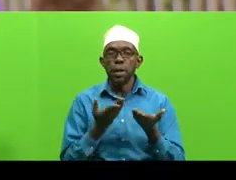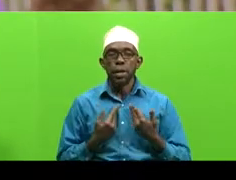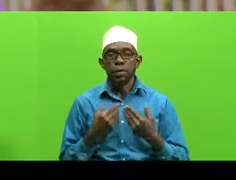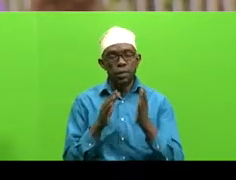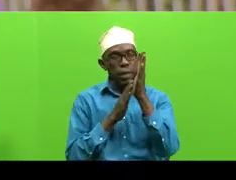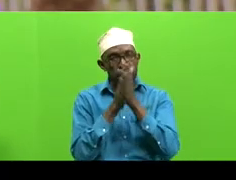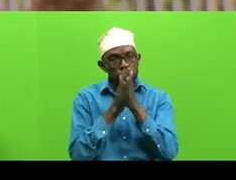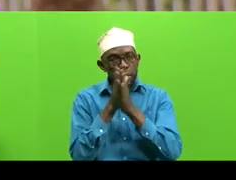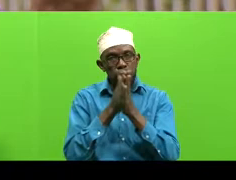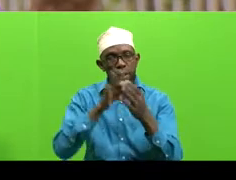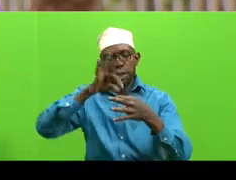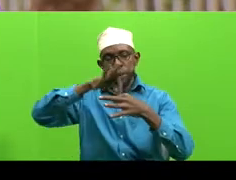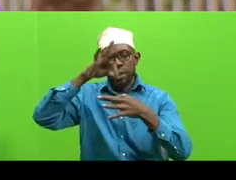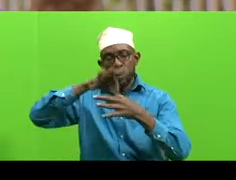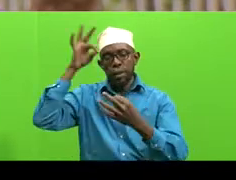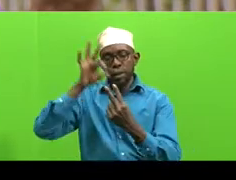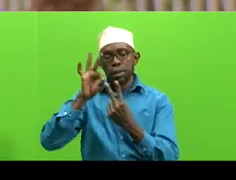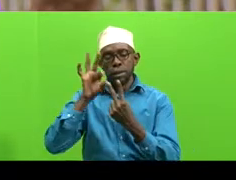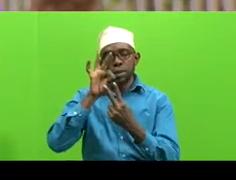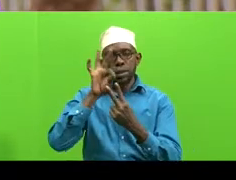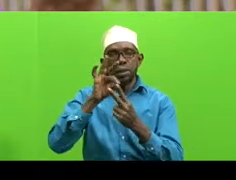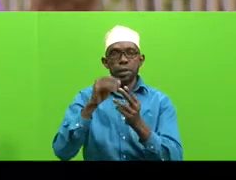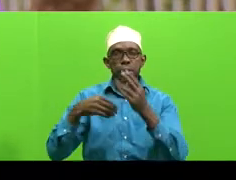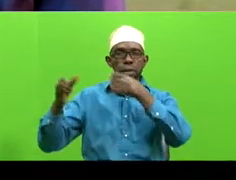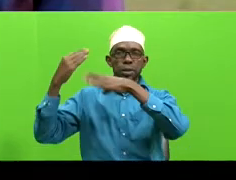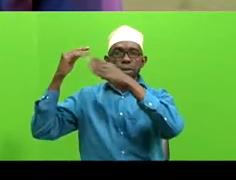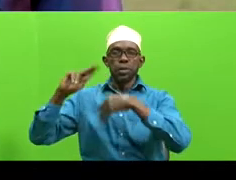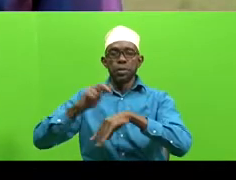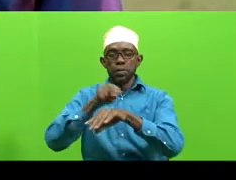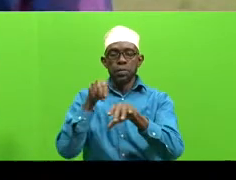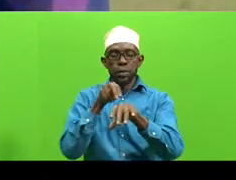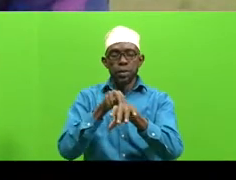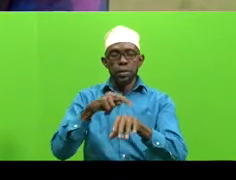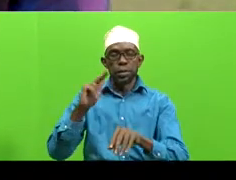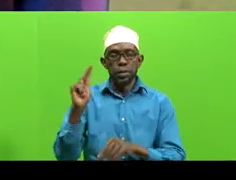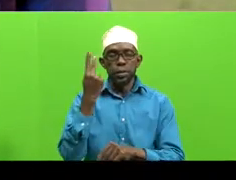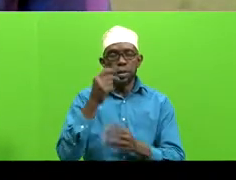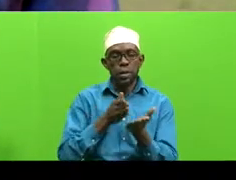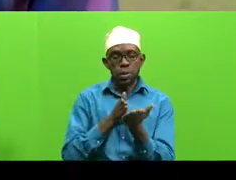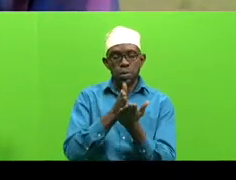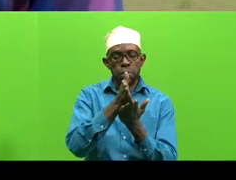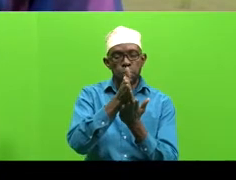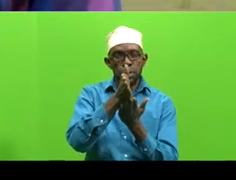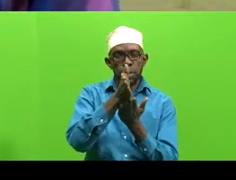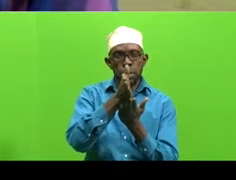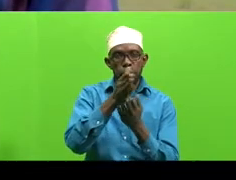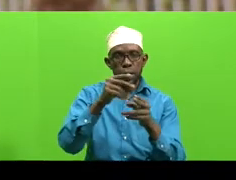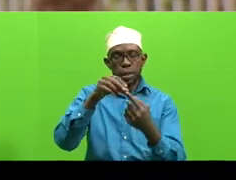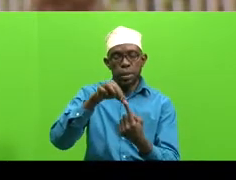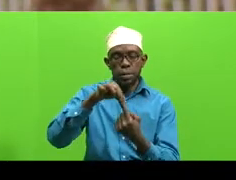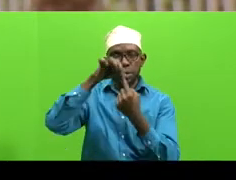interesting election in the history of this nation, whereby we had to go through two specific